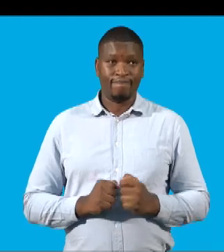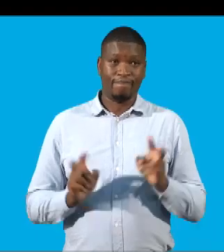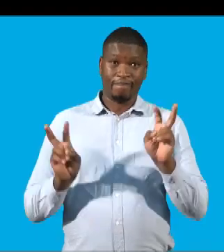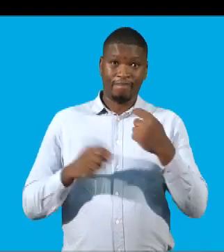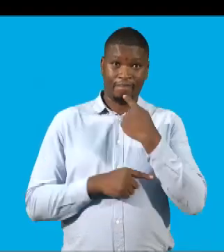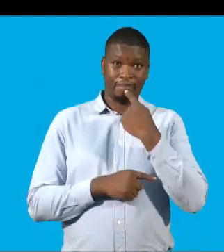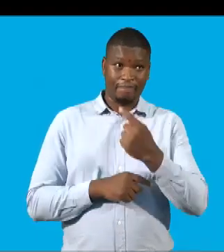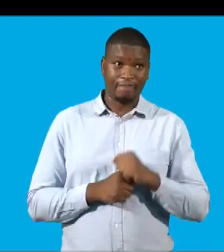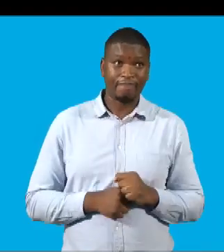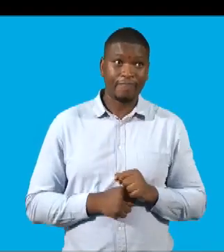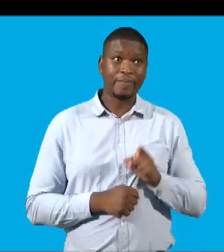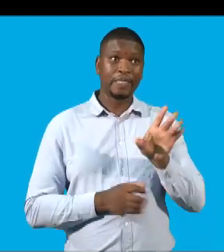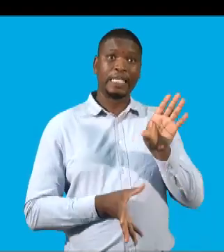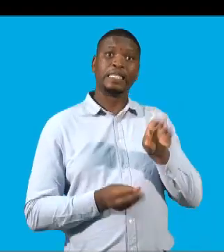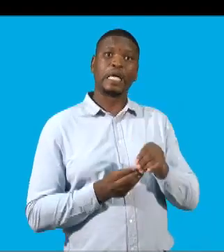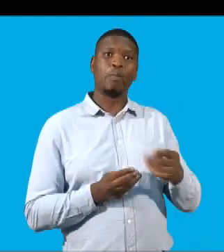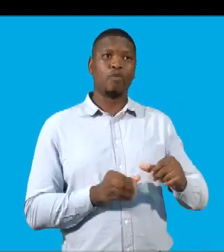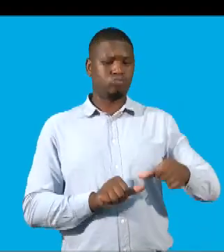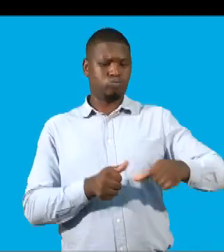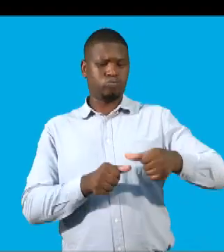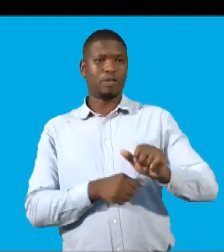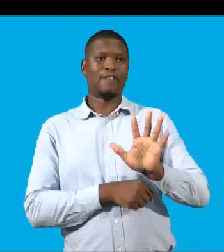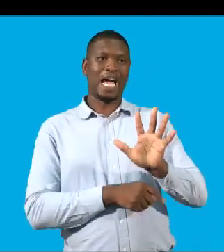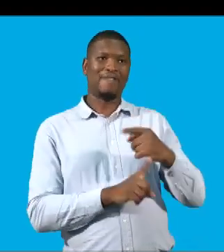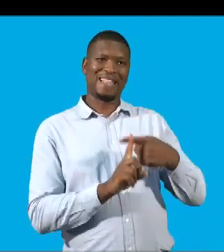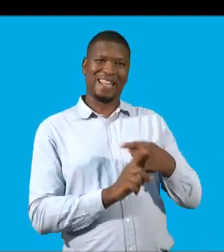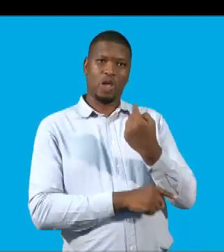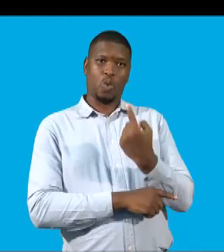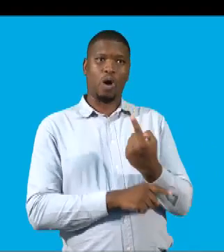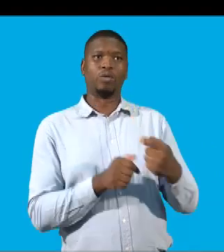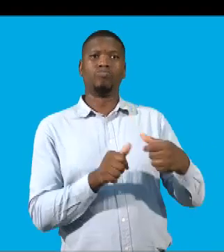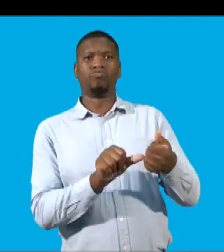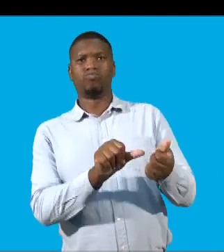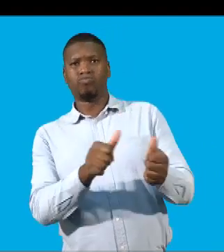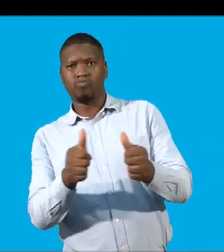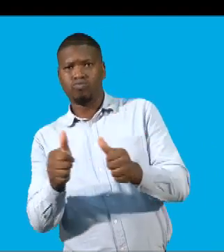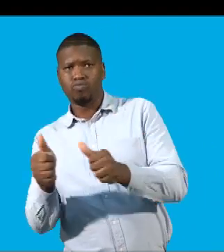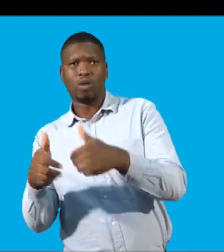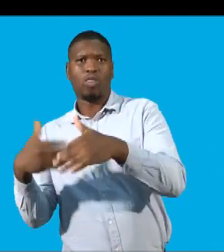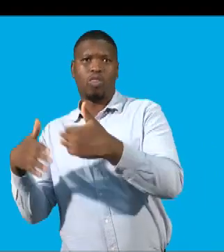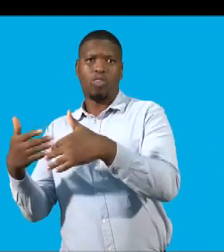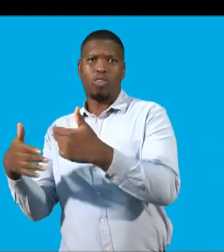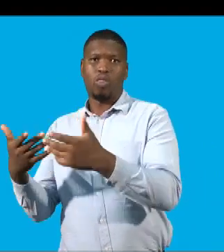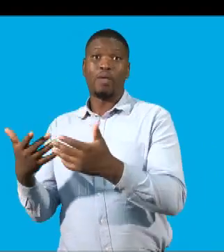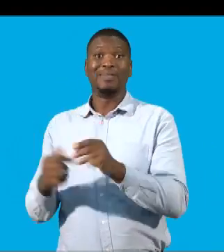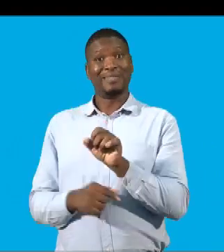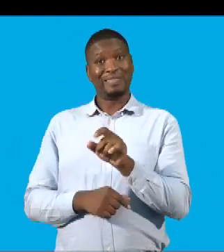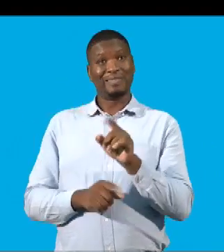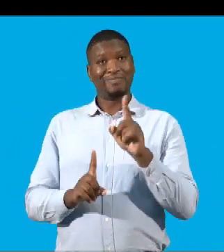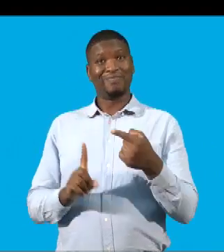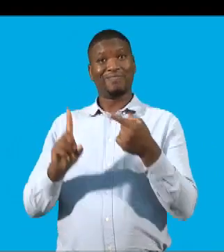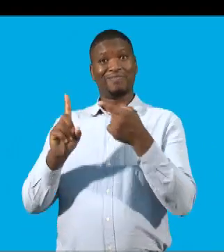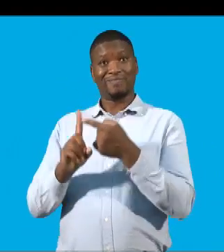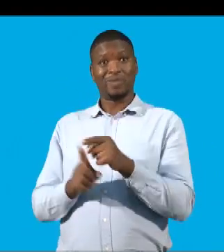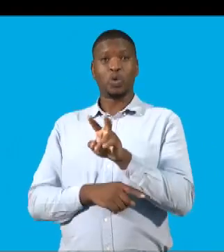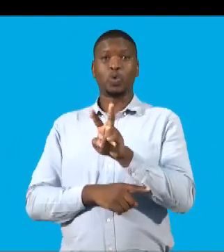second example there says the sum of the series 5, 3, 1, and that series of course continues,